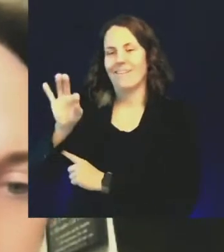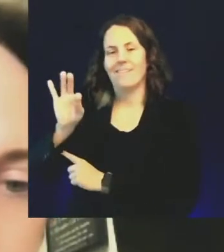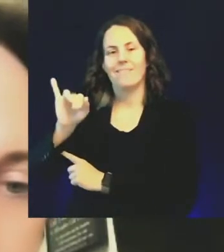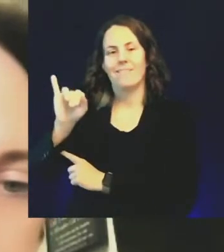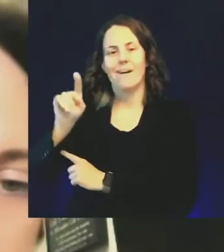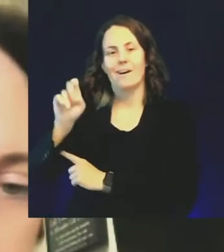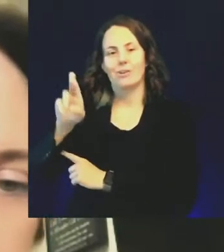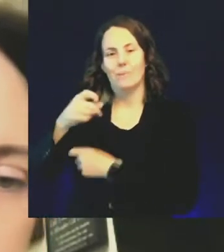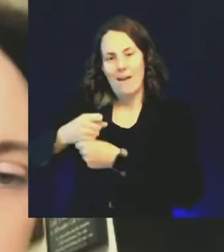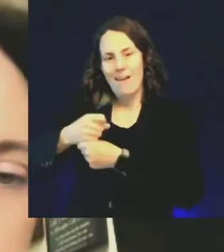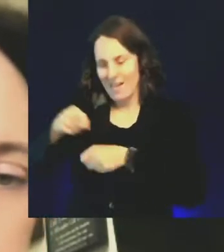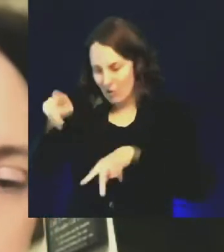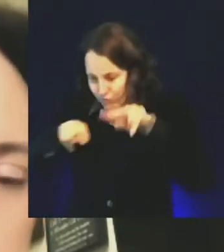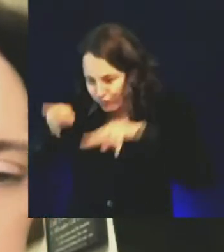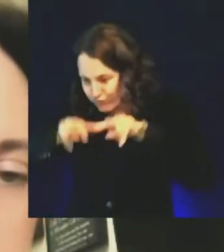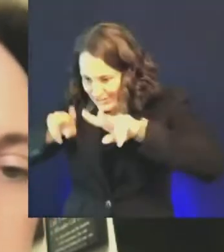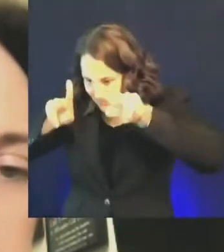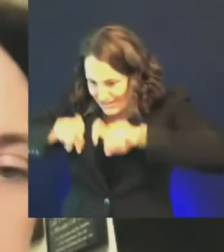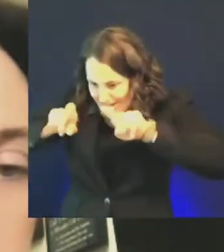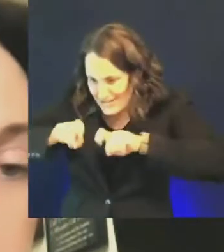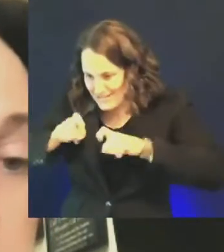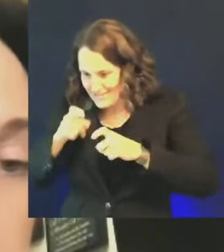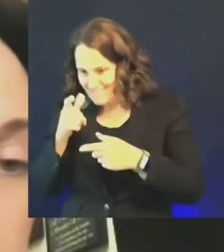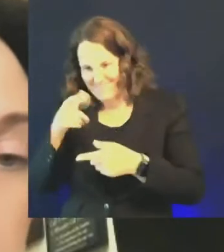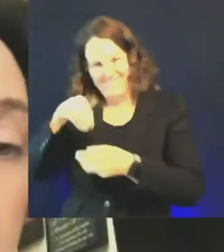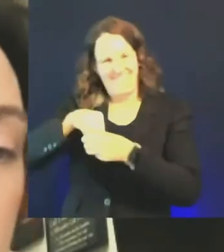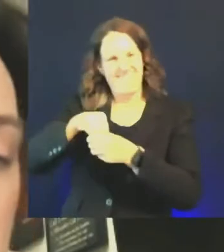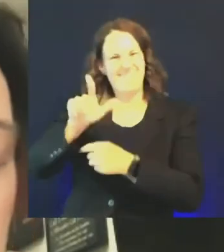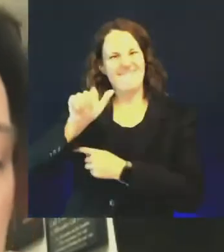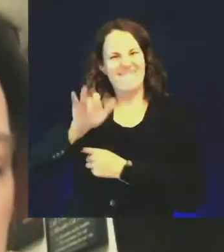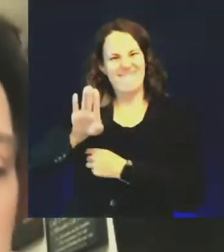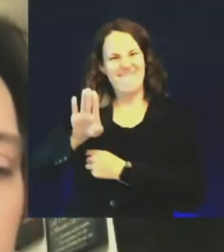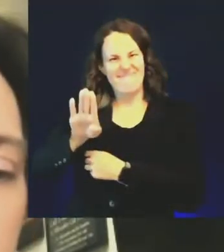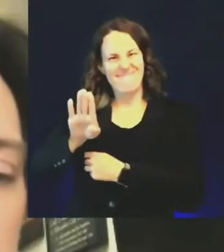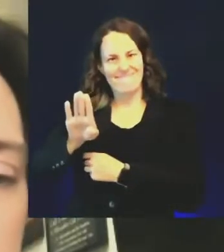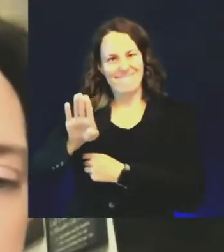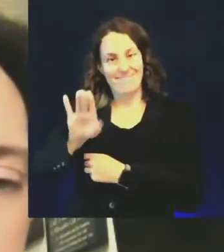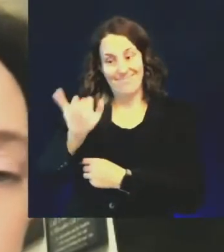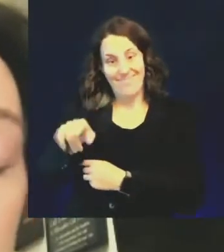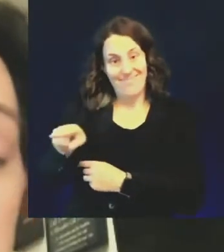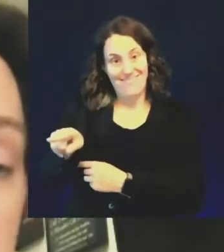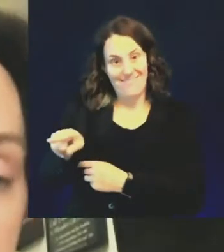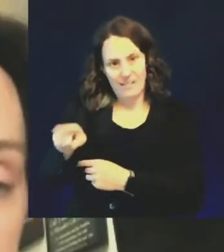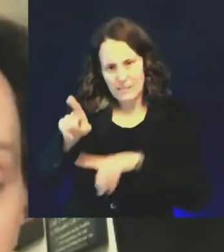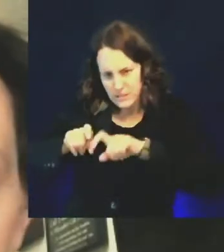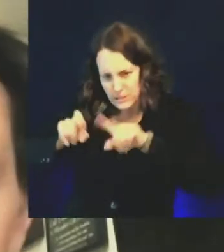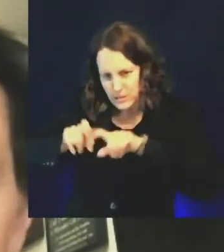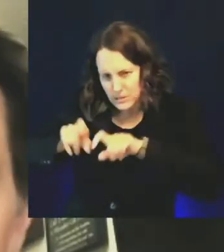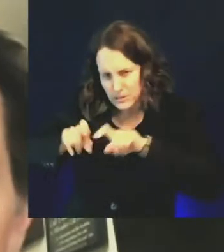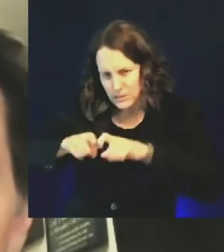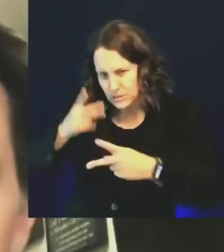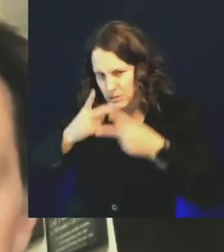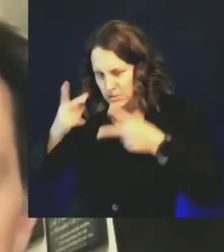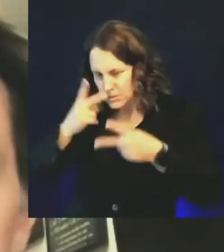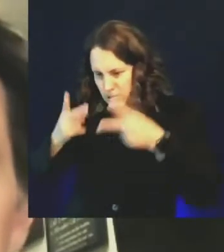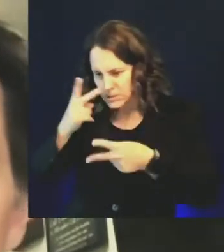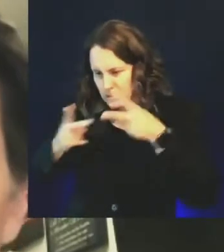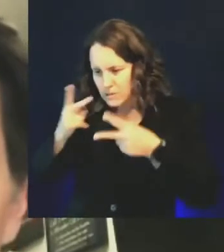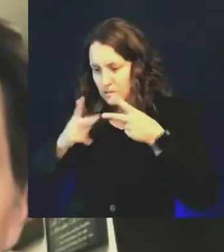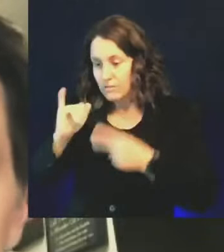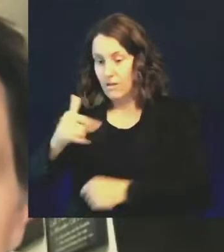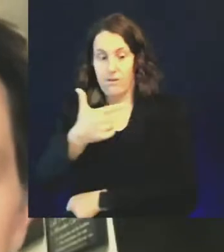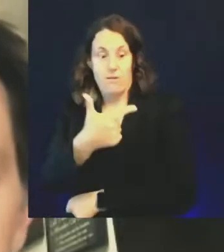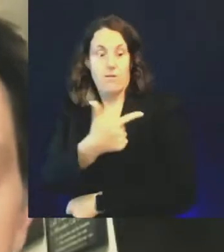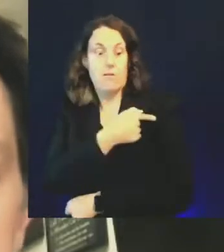in patients after they've gotten a dose 6 months later starts to go down. So that could mean, although we don't know for certain that it